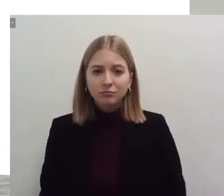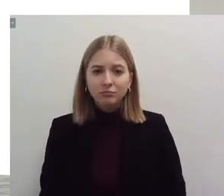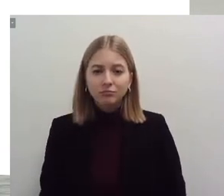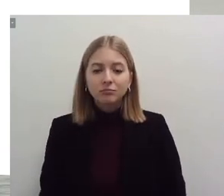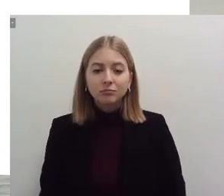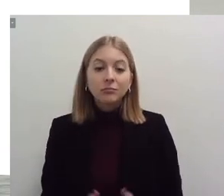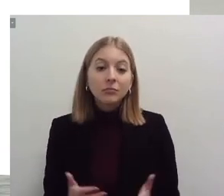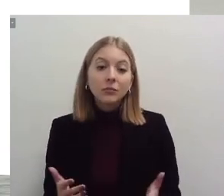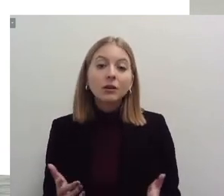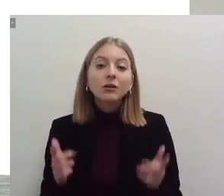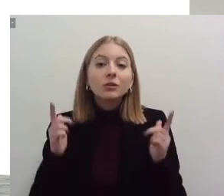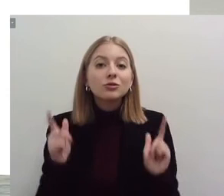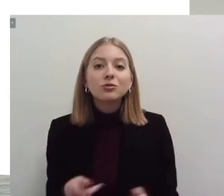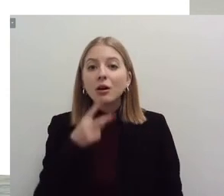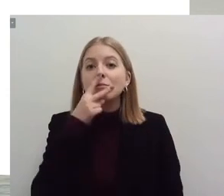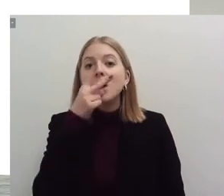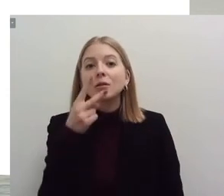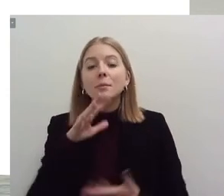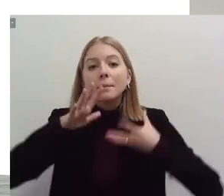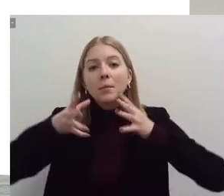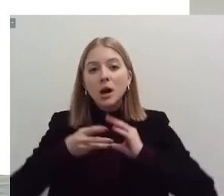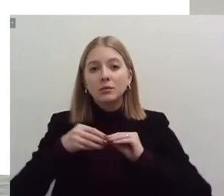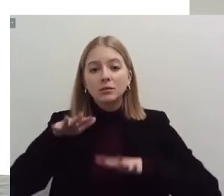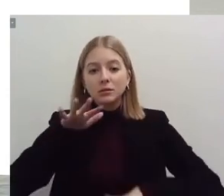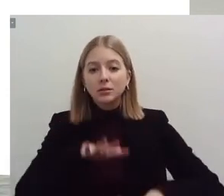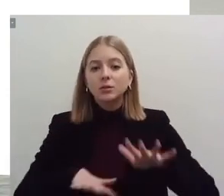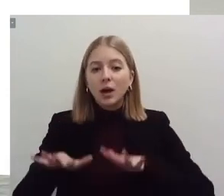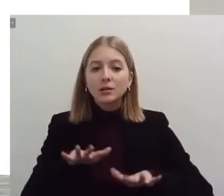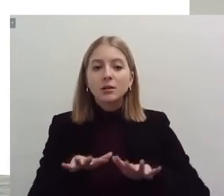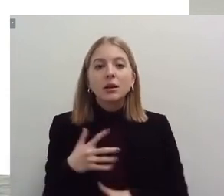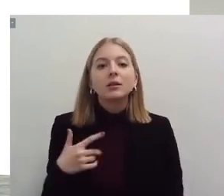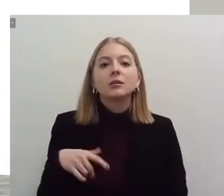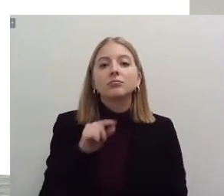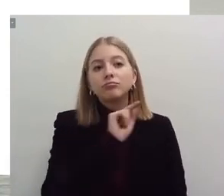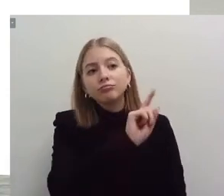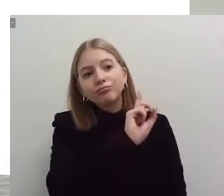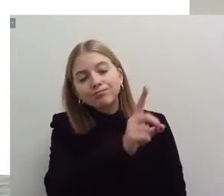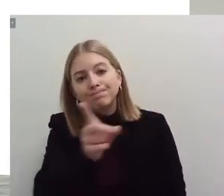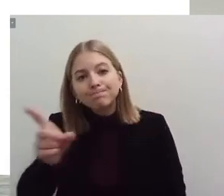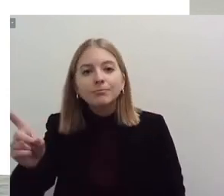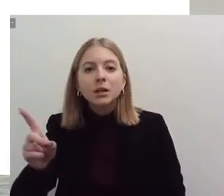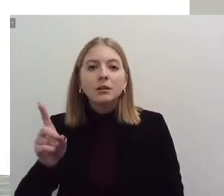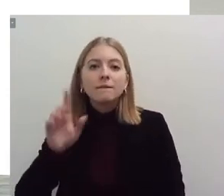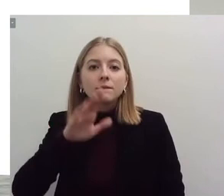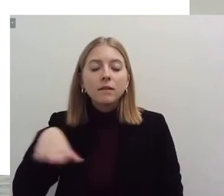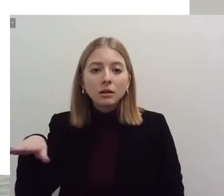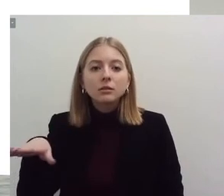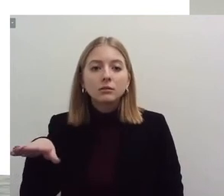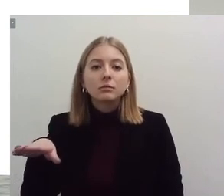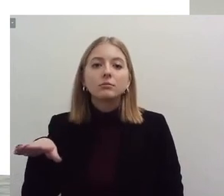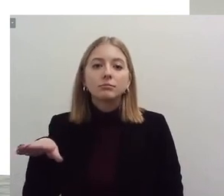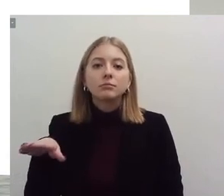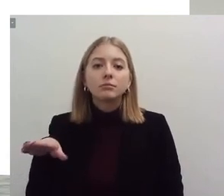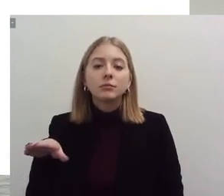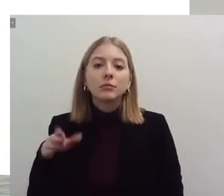realizes that they also have a power in a family dynamic, until this